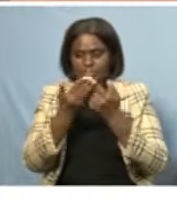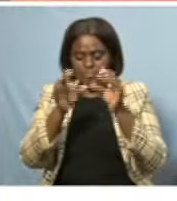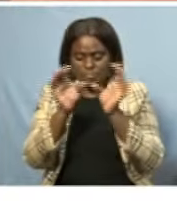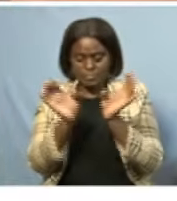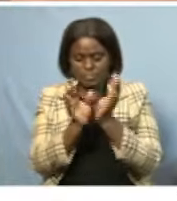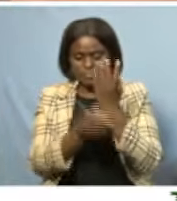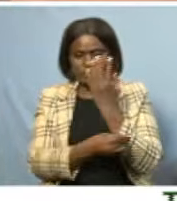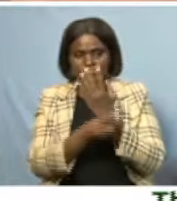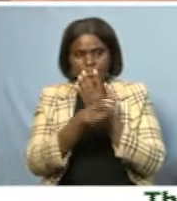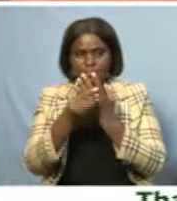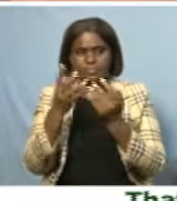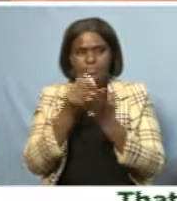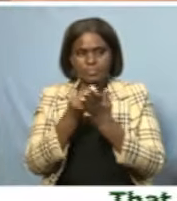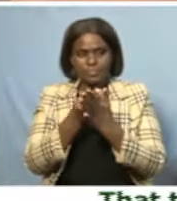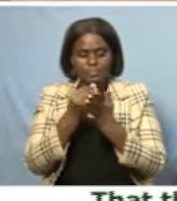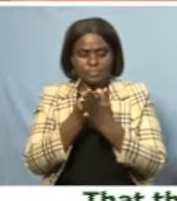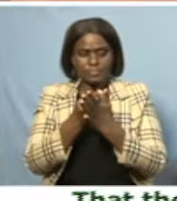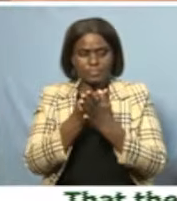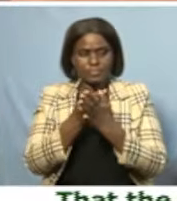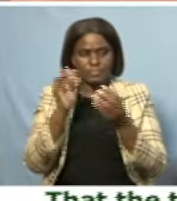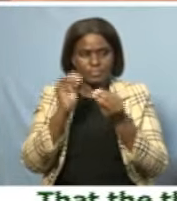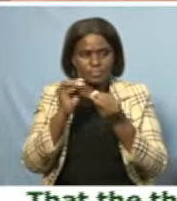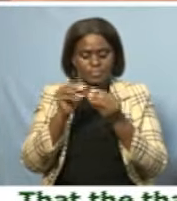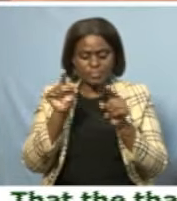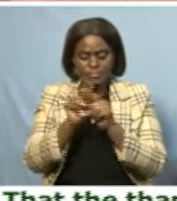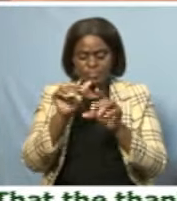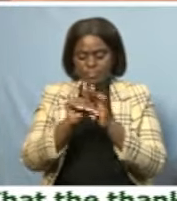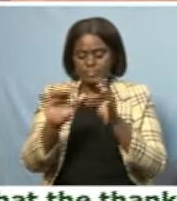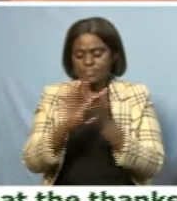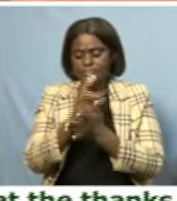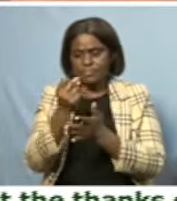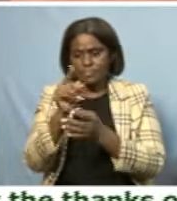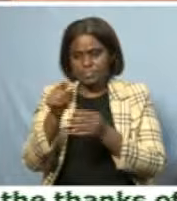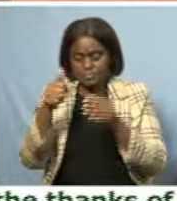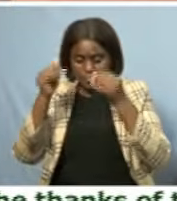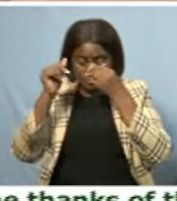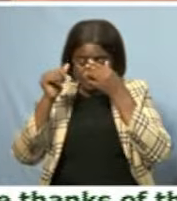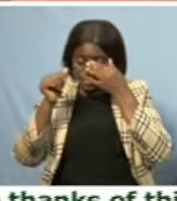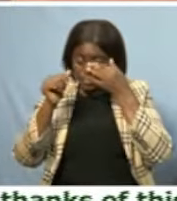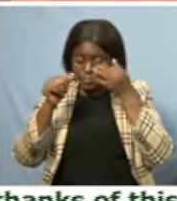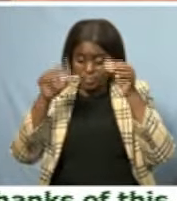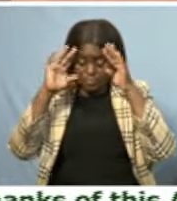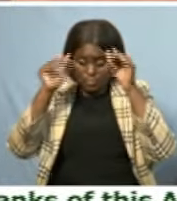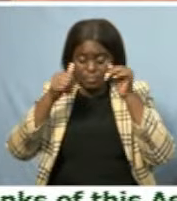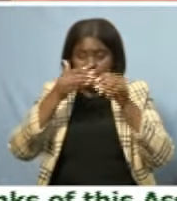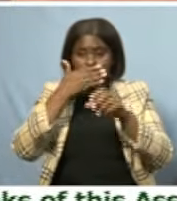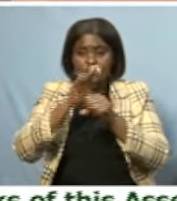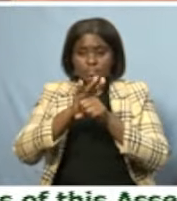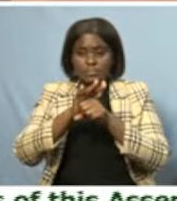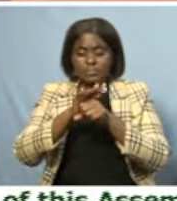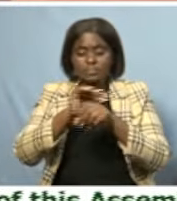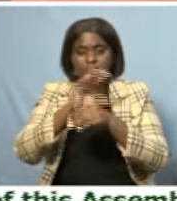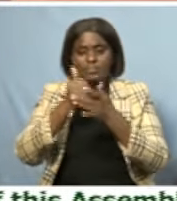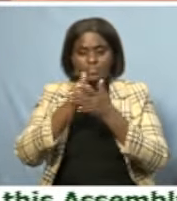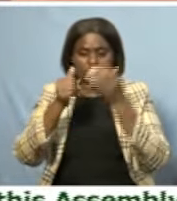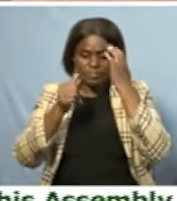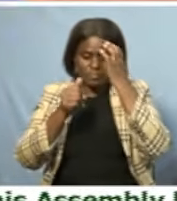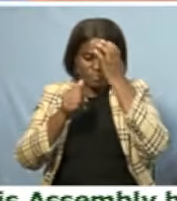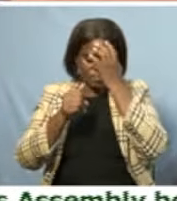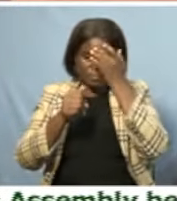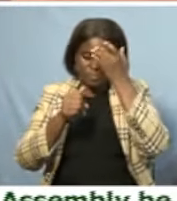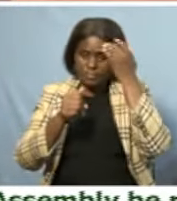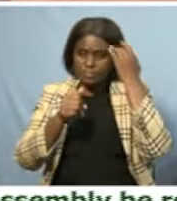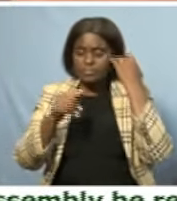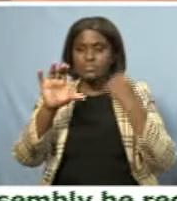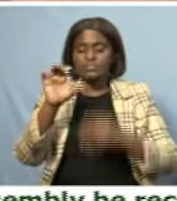Constituency Development Fund. Further, on page 11, the President reaffirms the historic increase